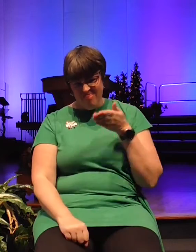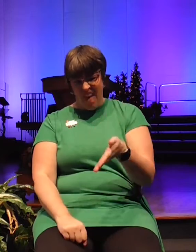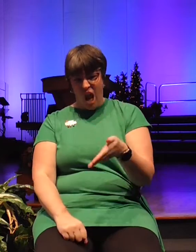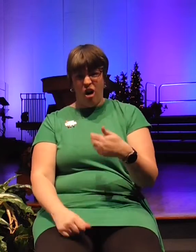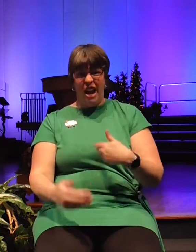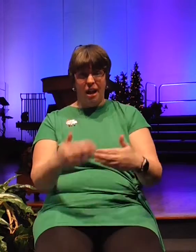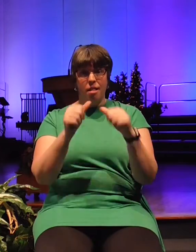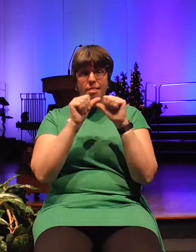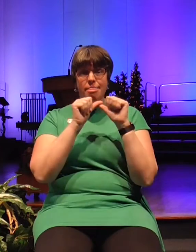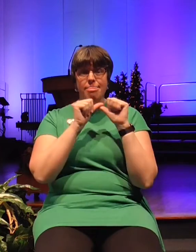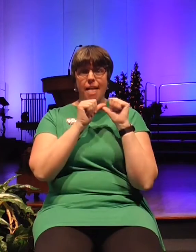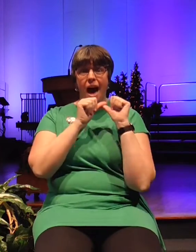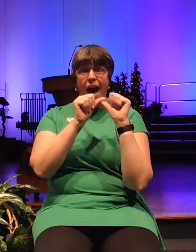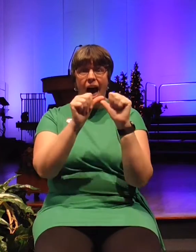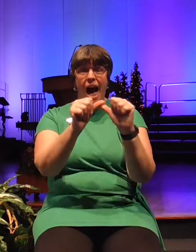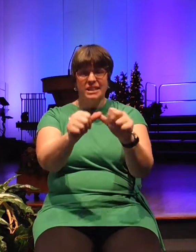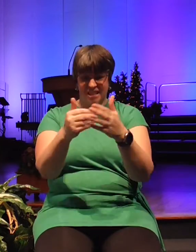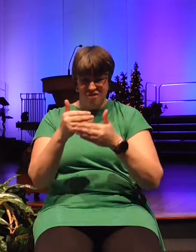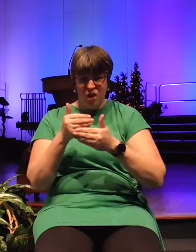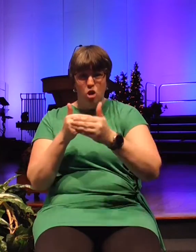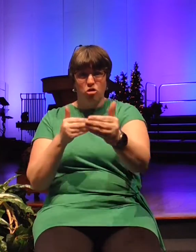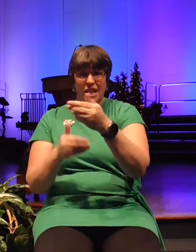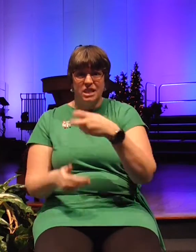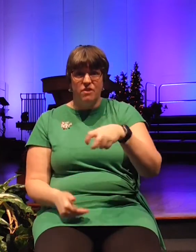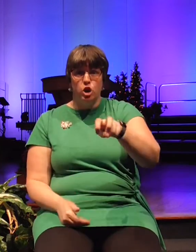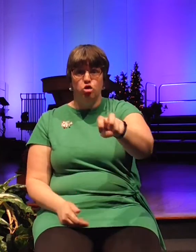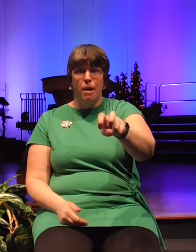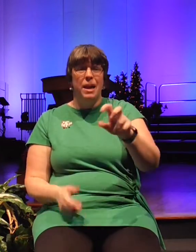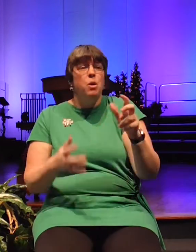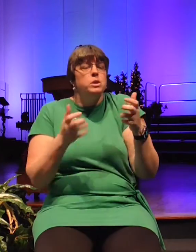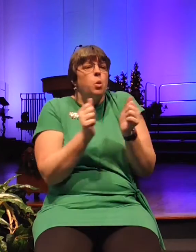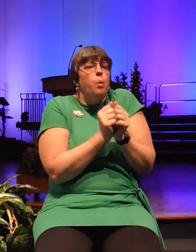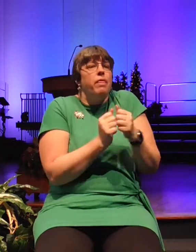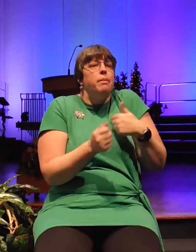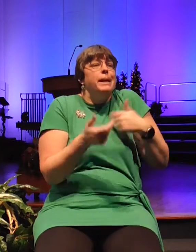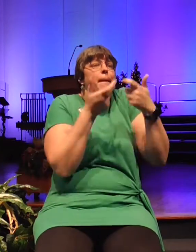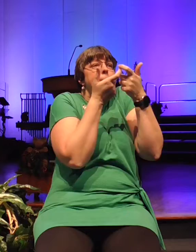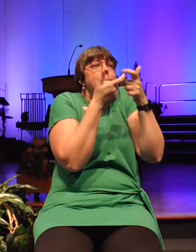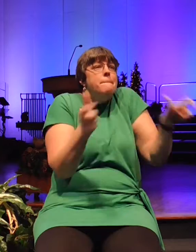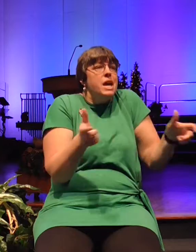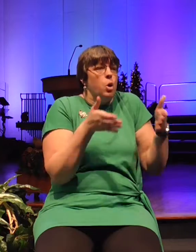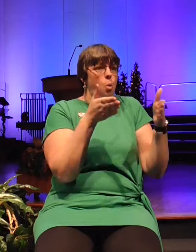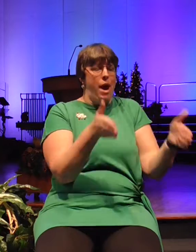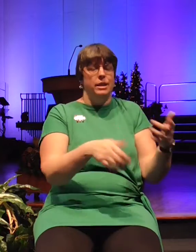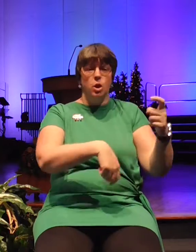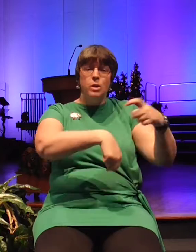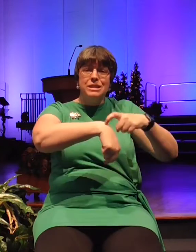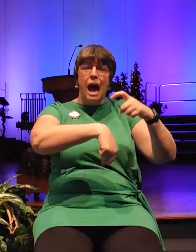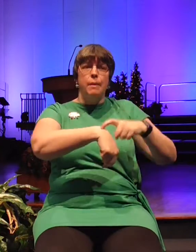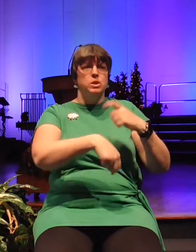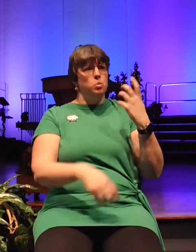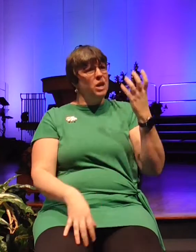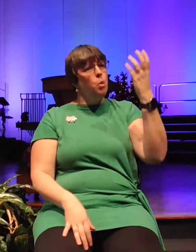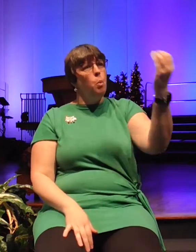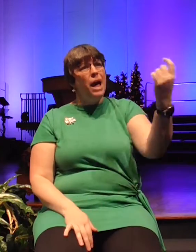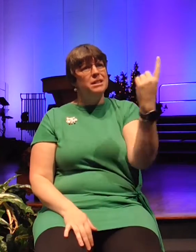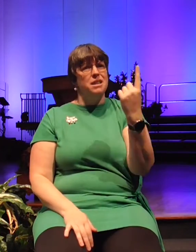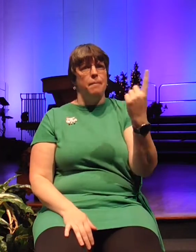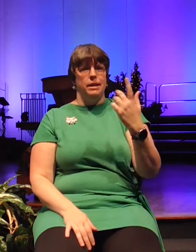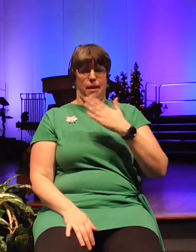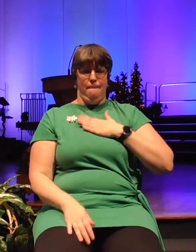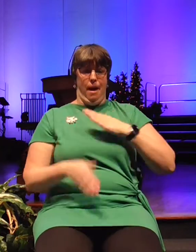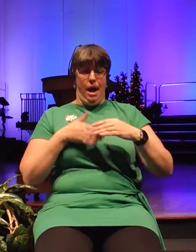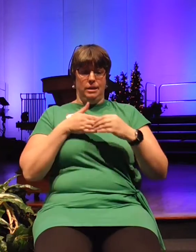for the rest of the trip. And it was with me, as I say, in big ways. There were times when we went someplace and my guidance